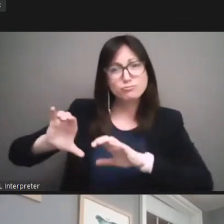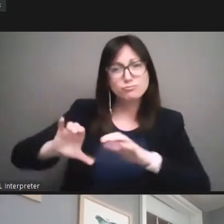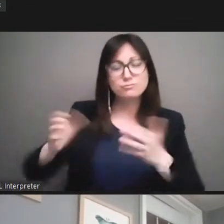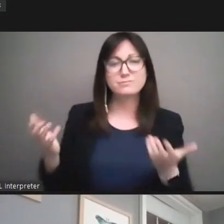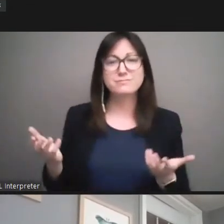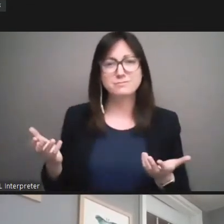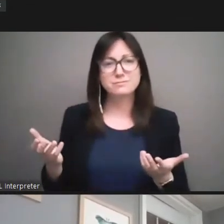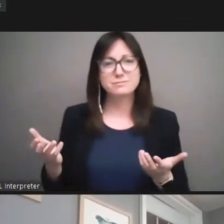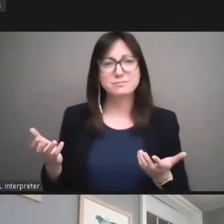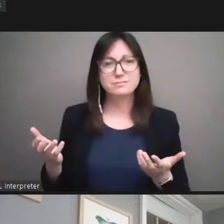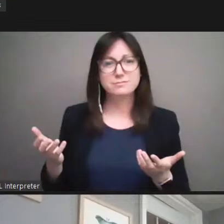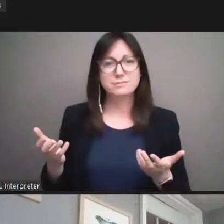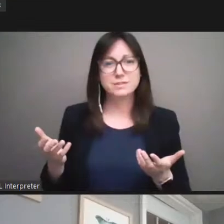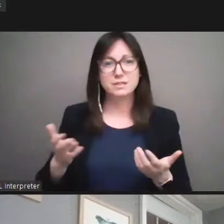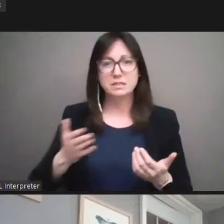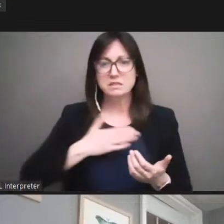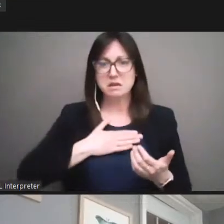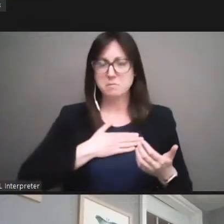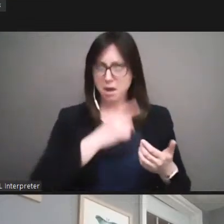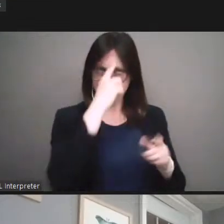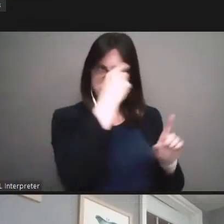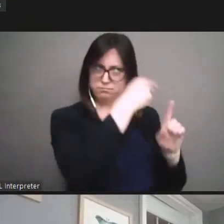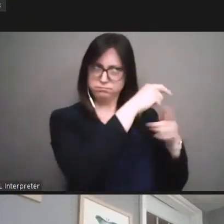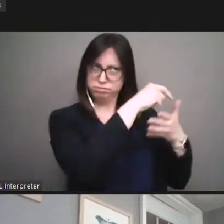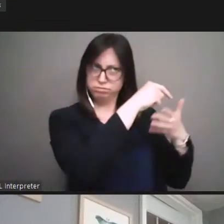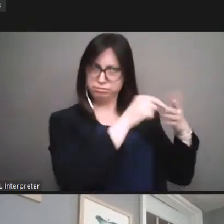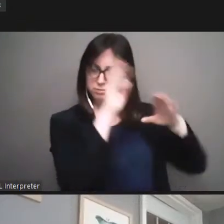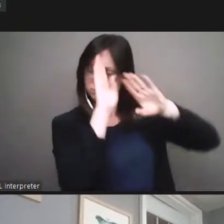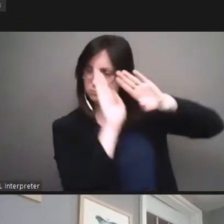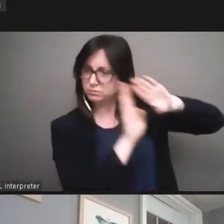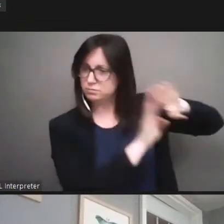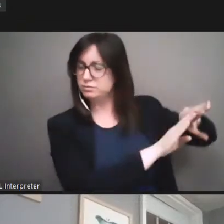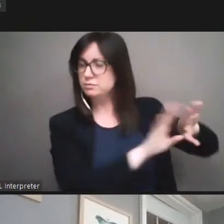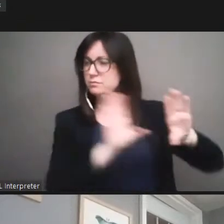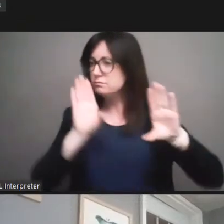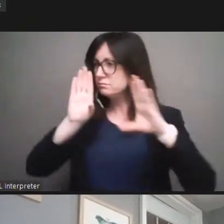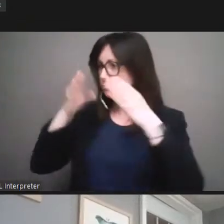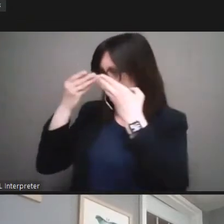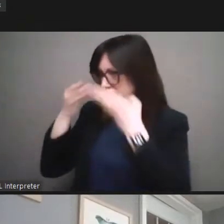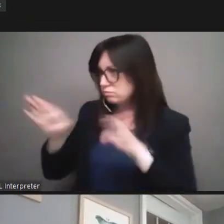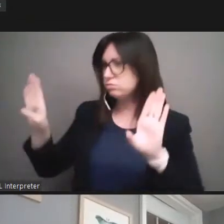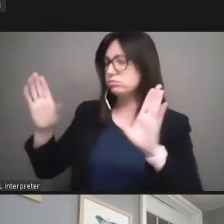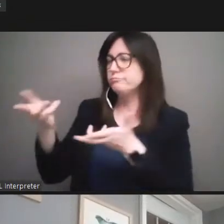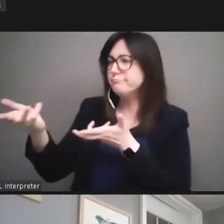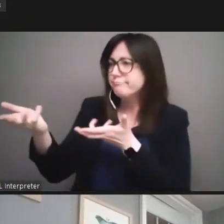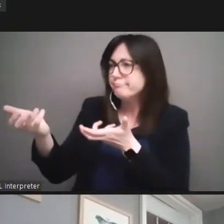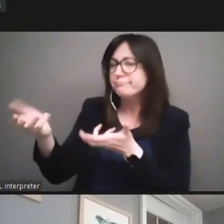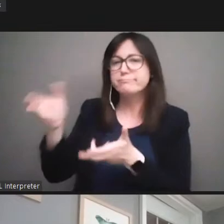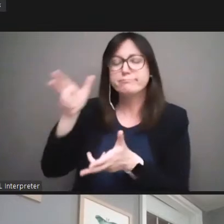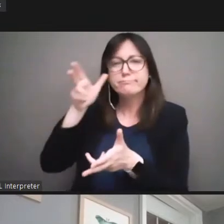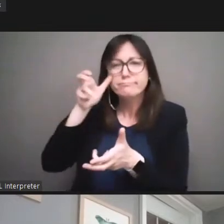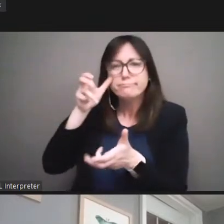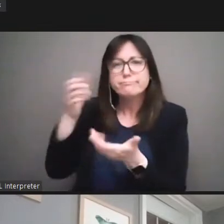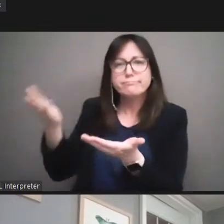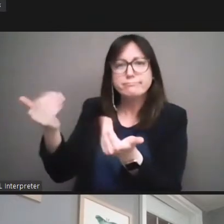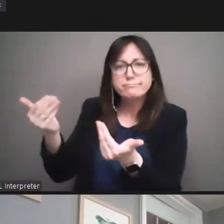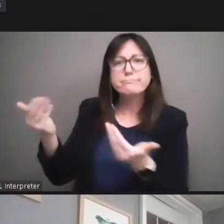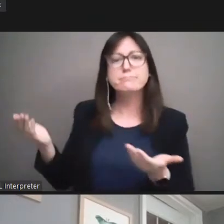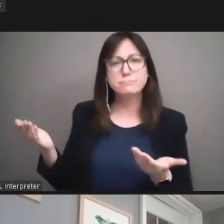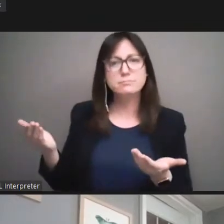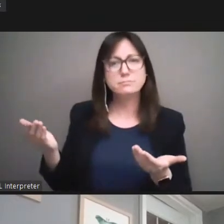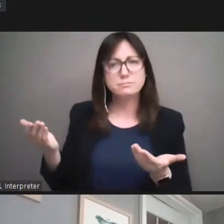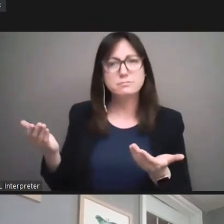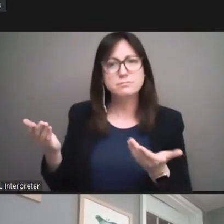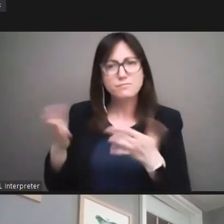letting go and dismantling of the boxes on the to-dos, but actually building